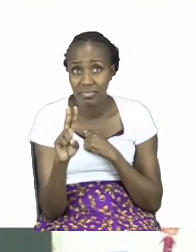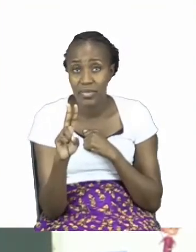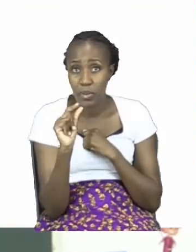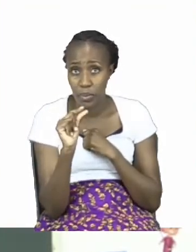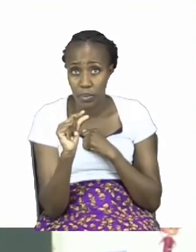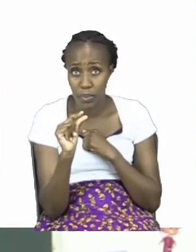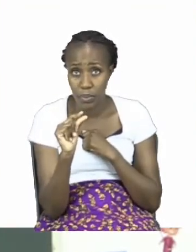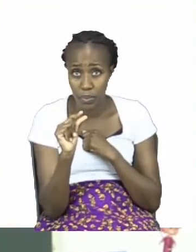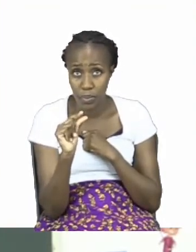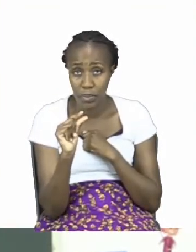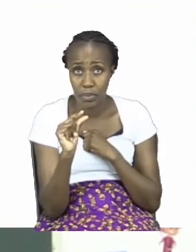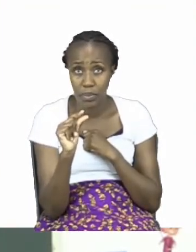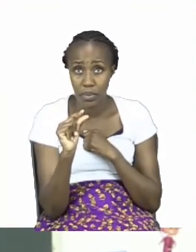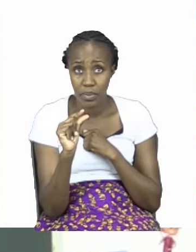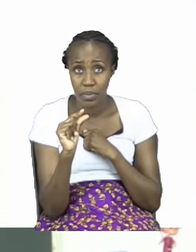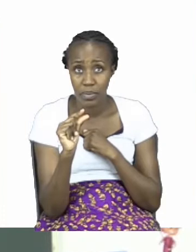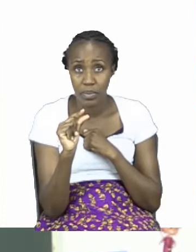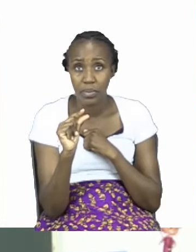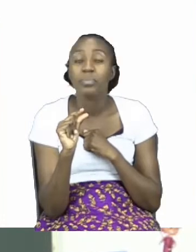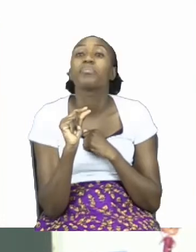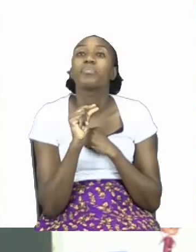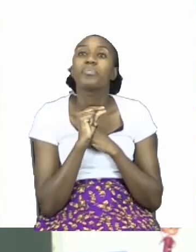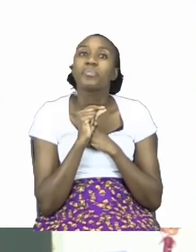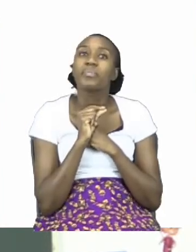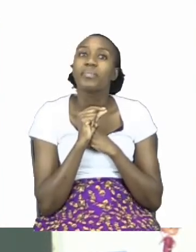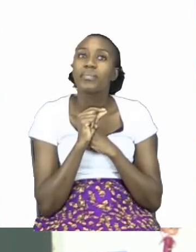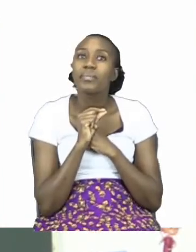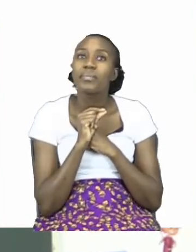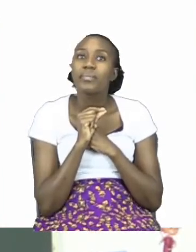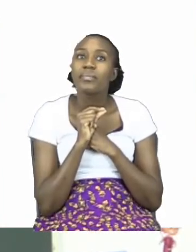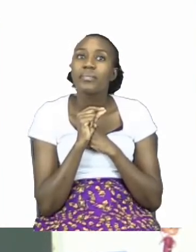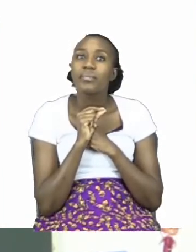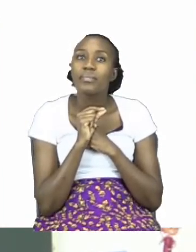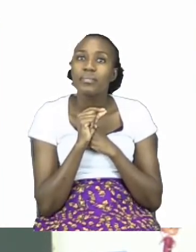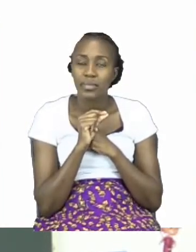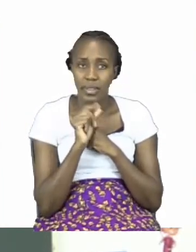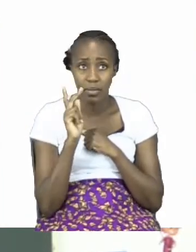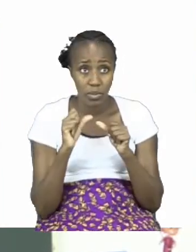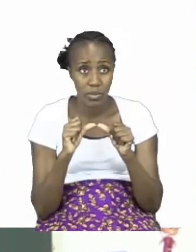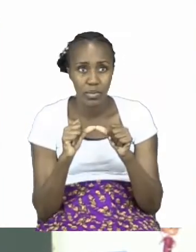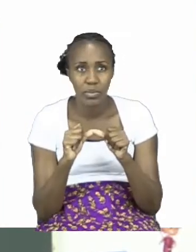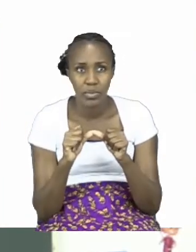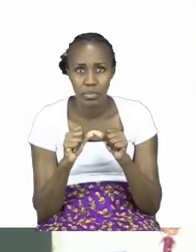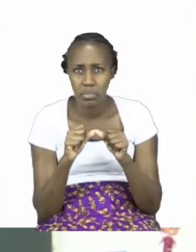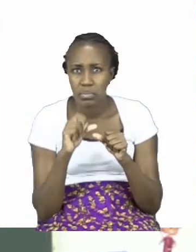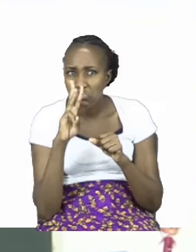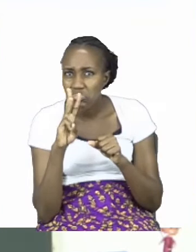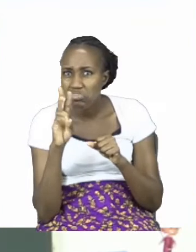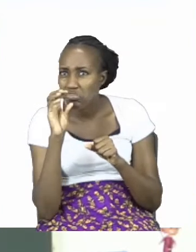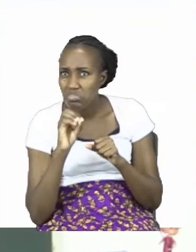small. And then we cross it out so we don't look for it again. Then we move on. Can we see a